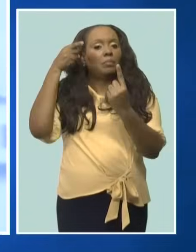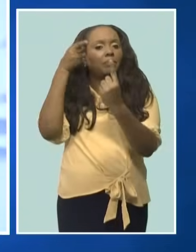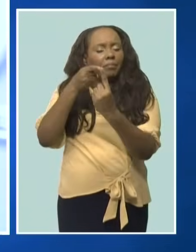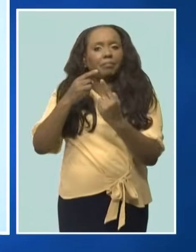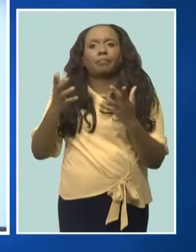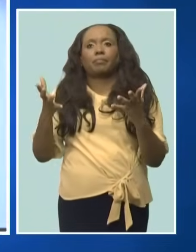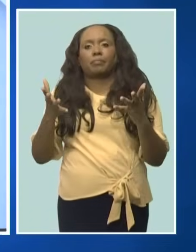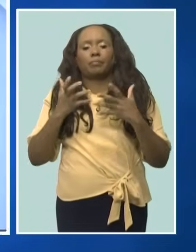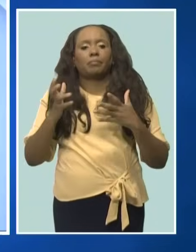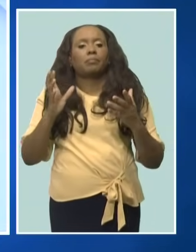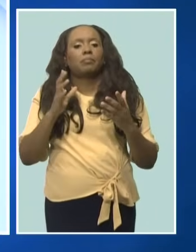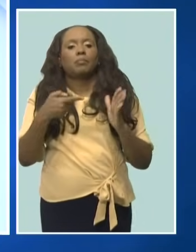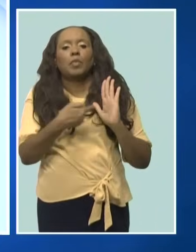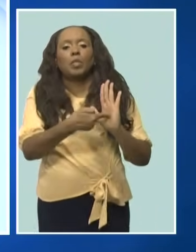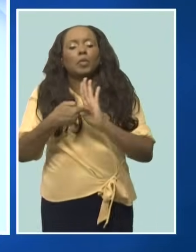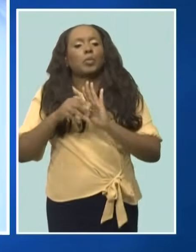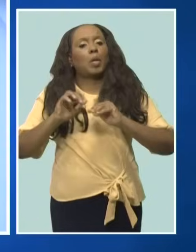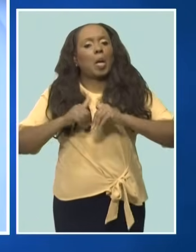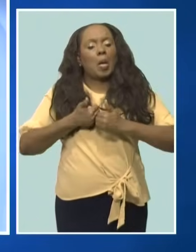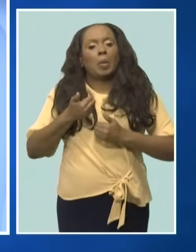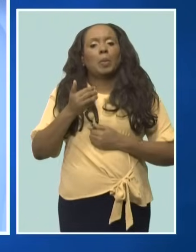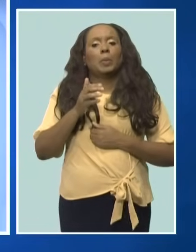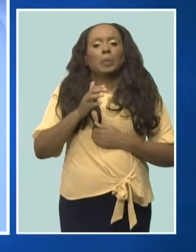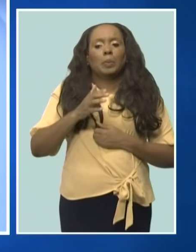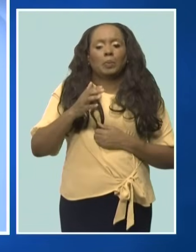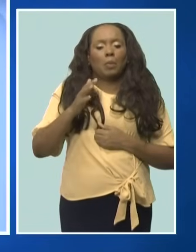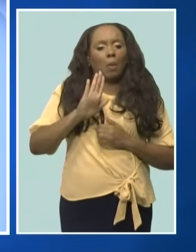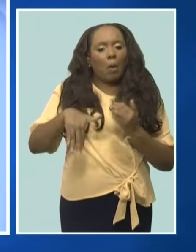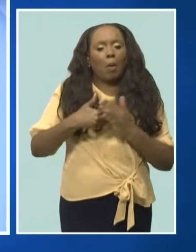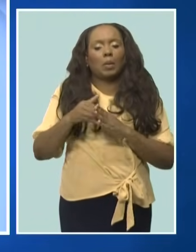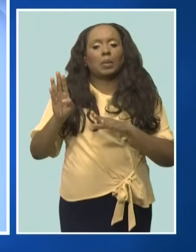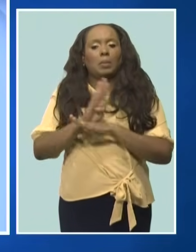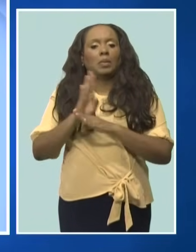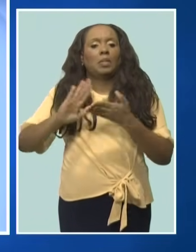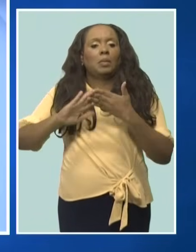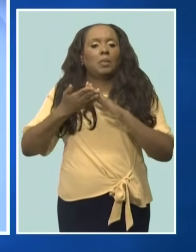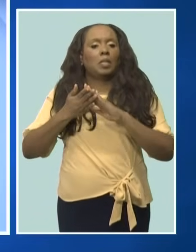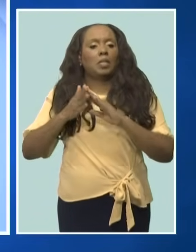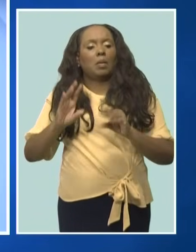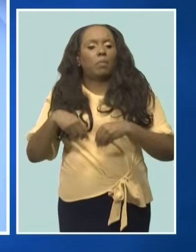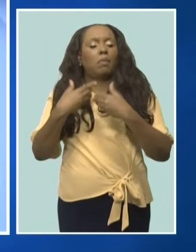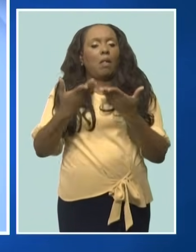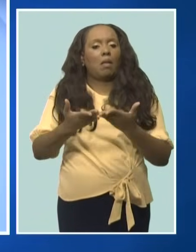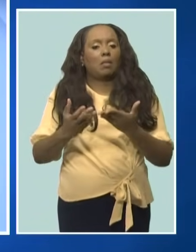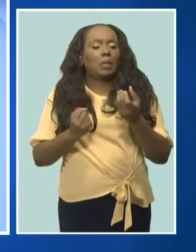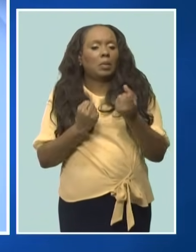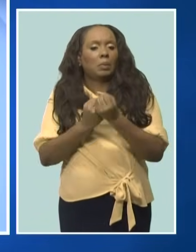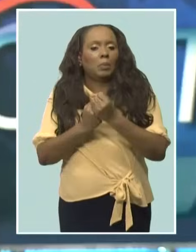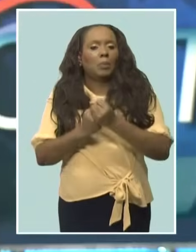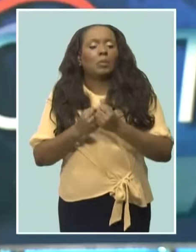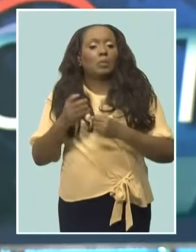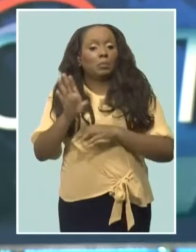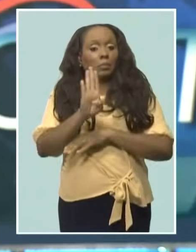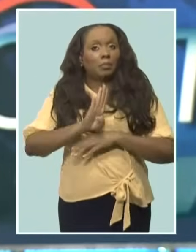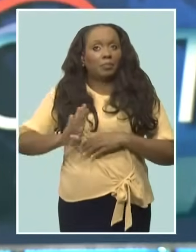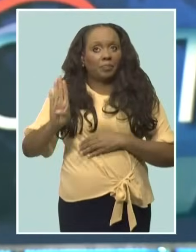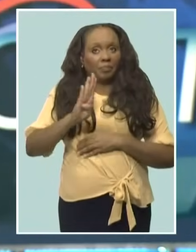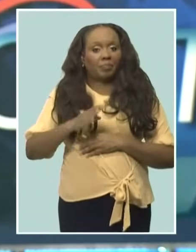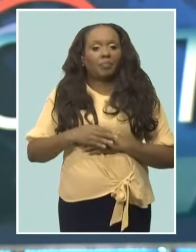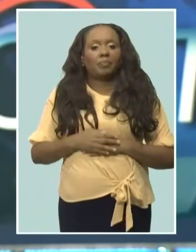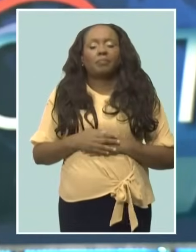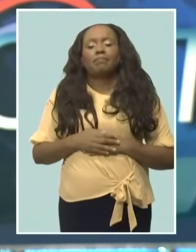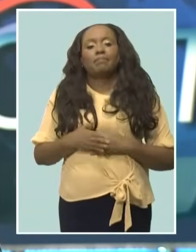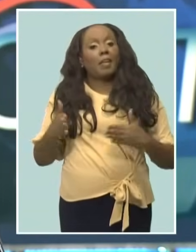highlight the contribution of the wider business community. Trevor Thorpe for the Business Report. Well,